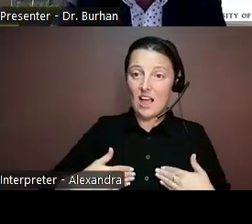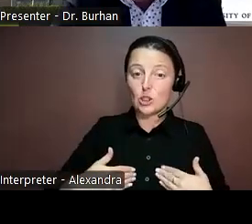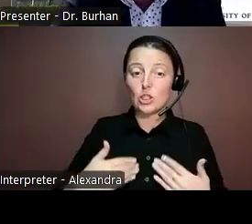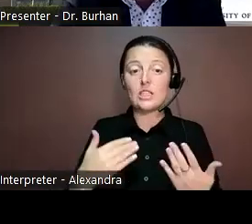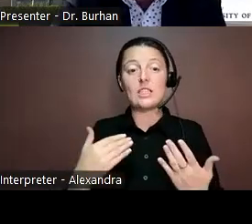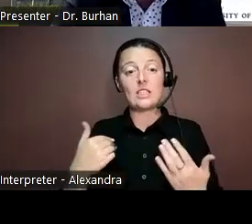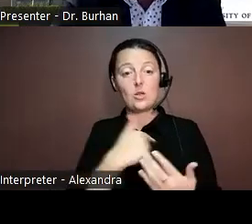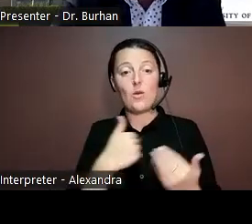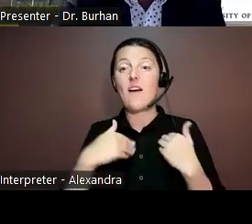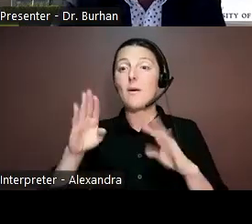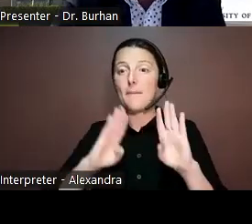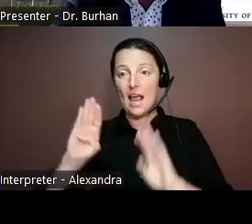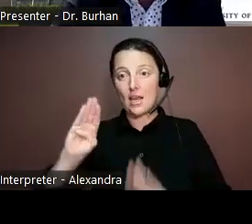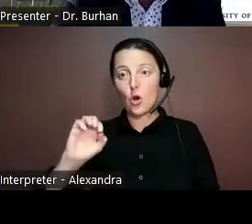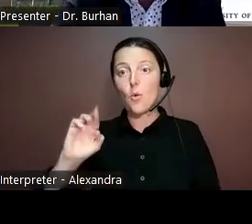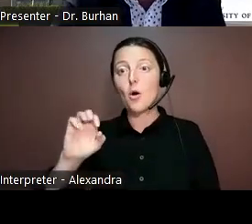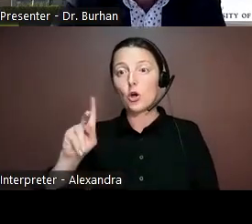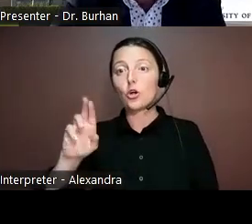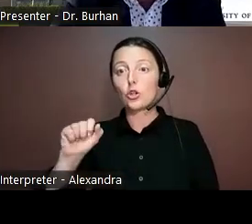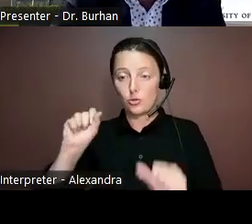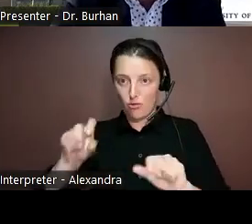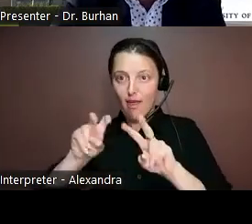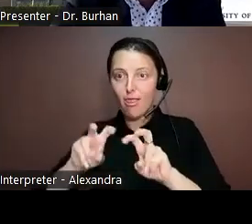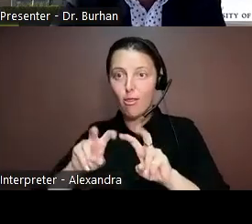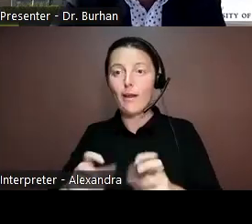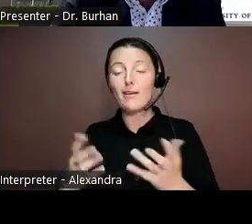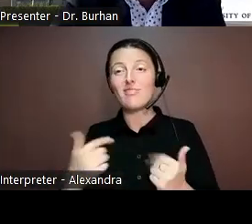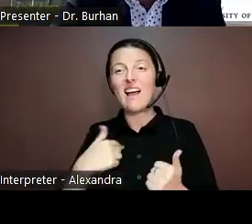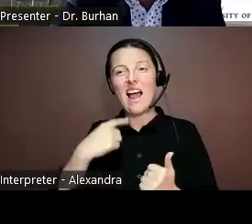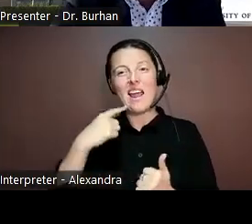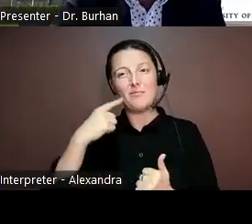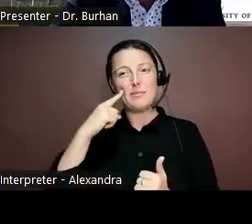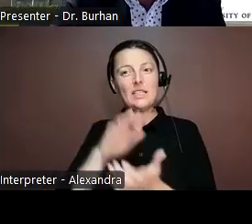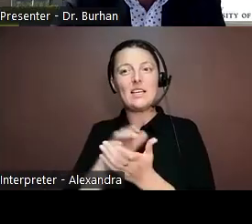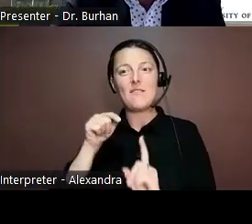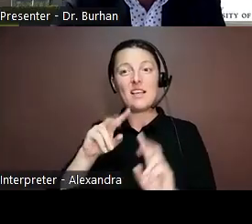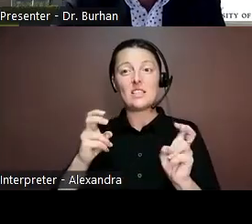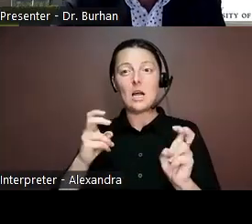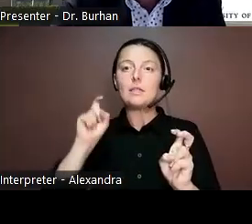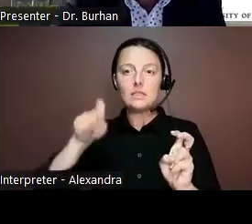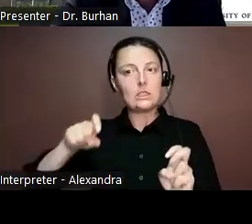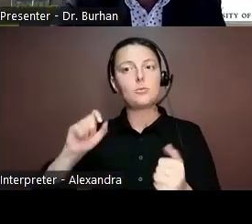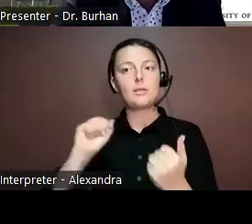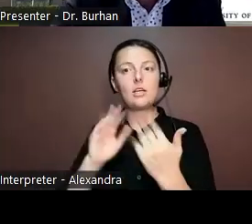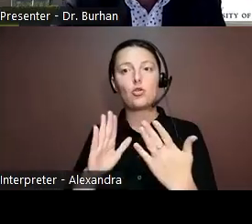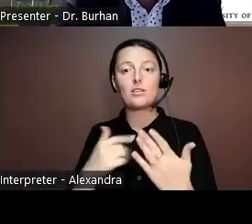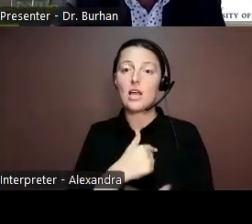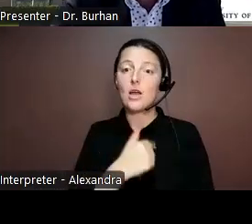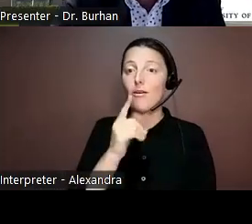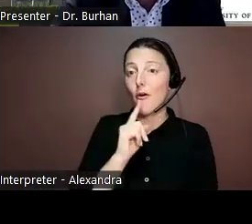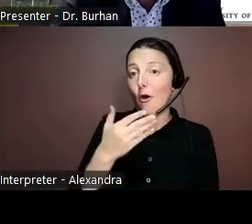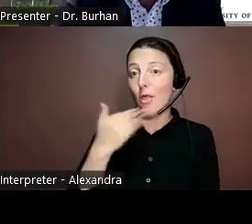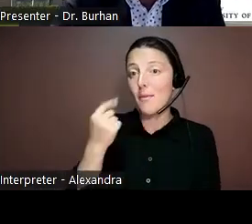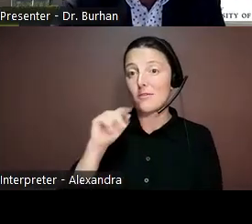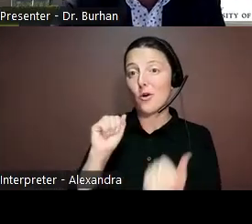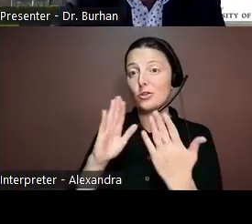So I do believe that this is an area that need to be addressed, and it's, we're the best to address it because we have understanding